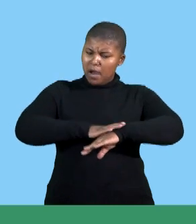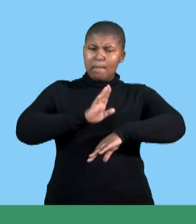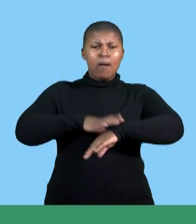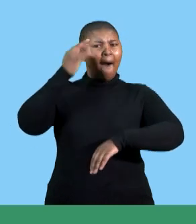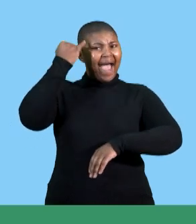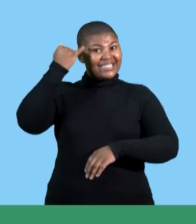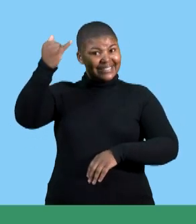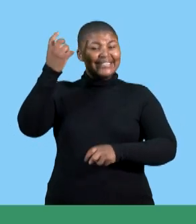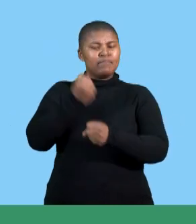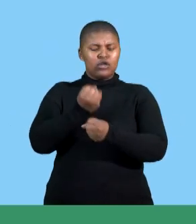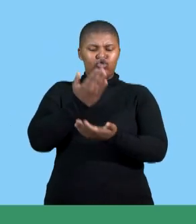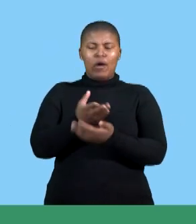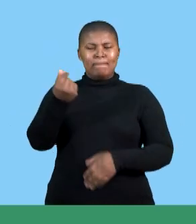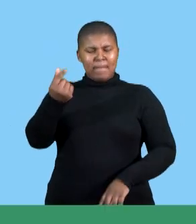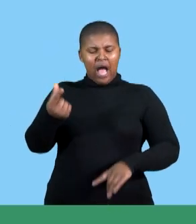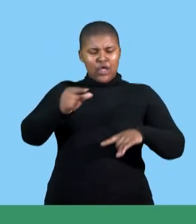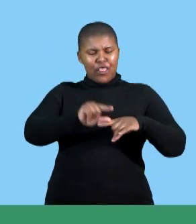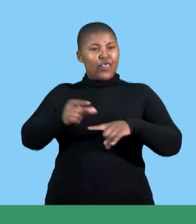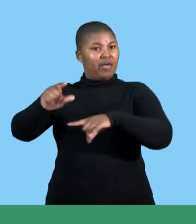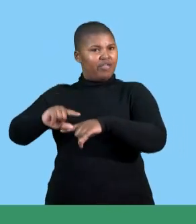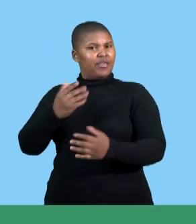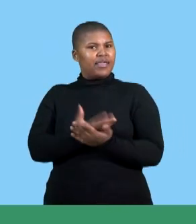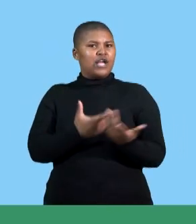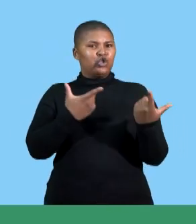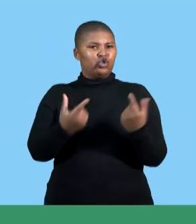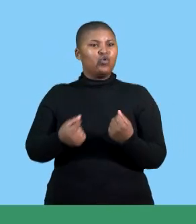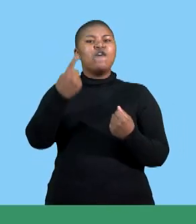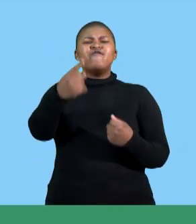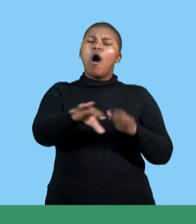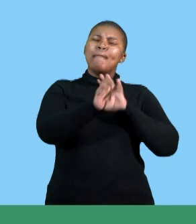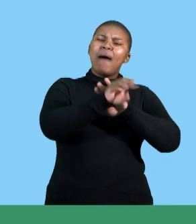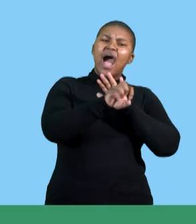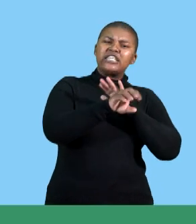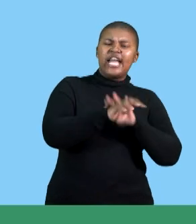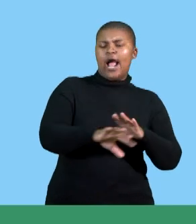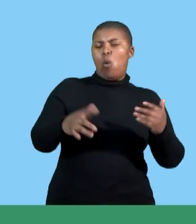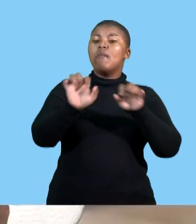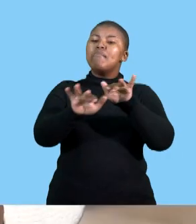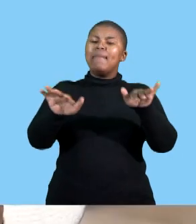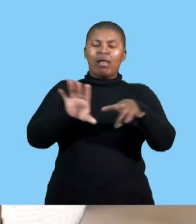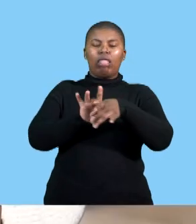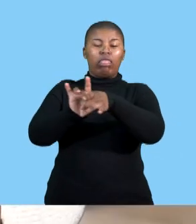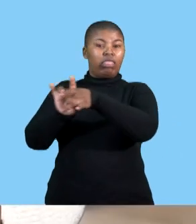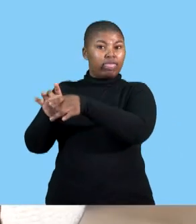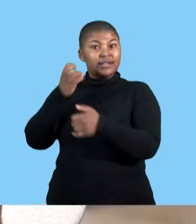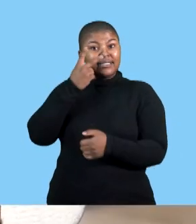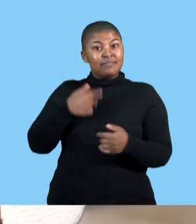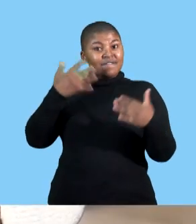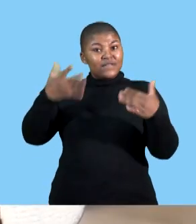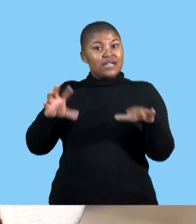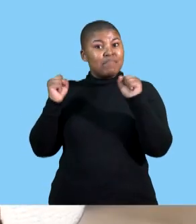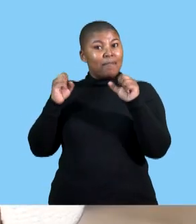campaign and public relations. Now, this links to what I just said about advertising and making sure that your business is known out